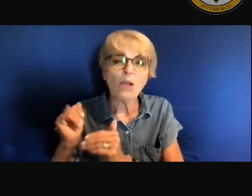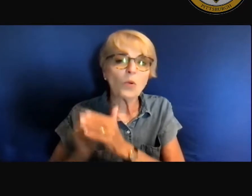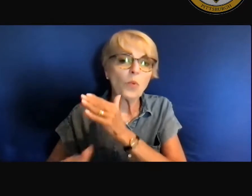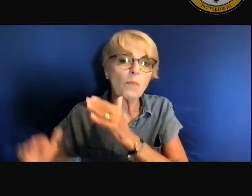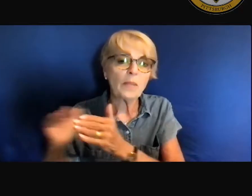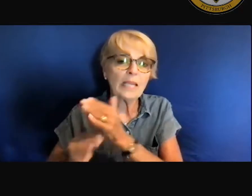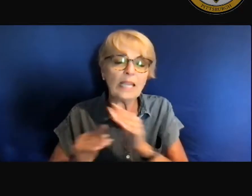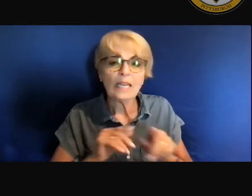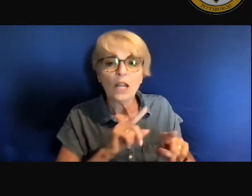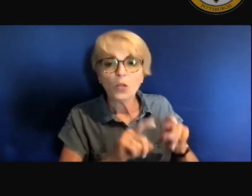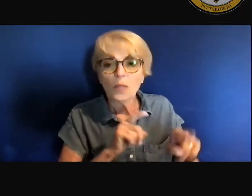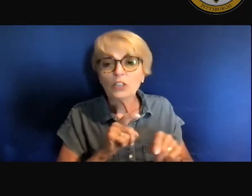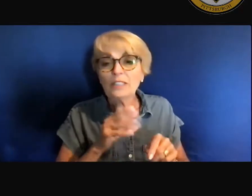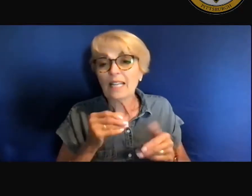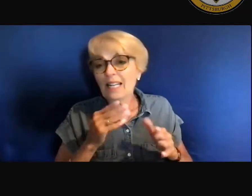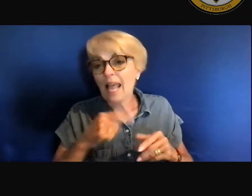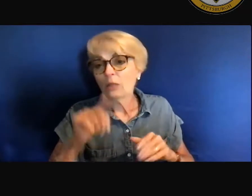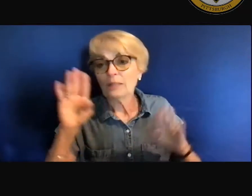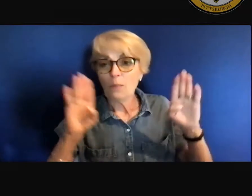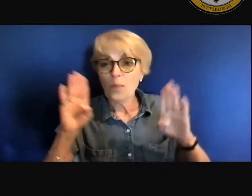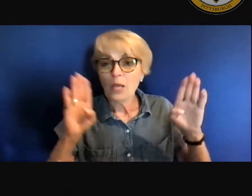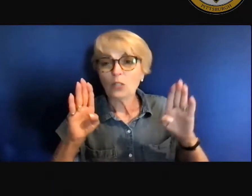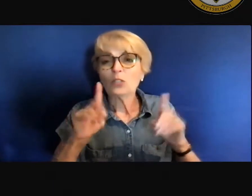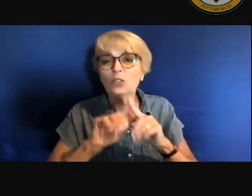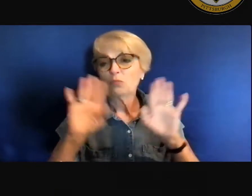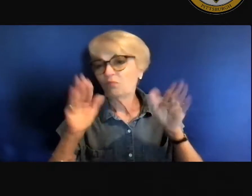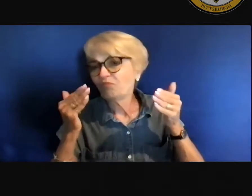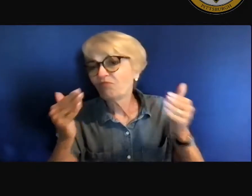quickly and move on with their response. So,